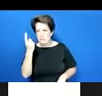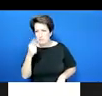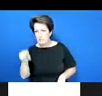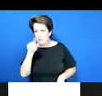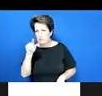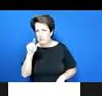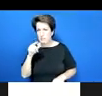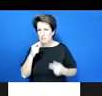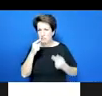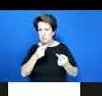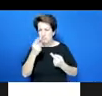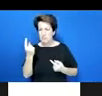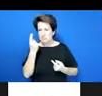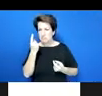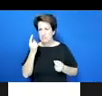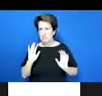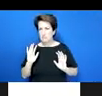issue?